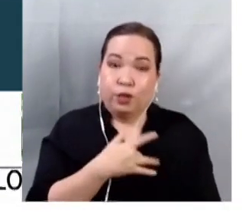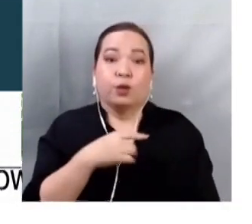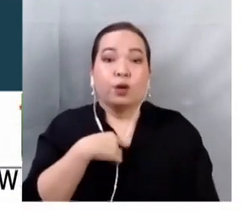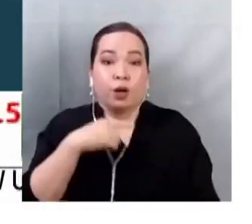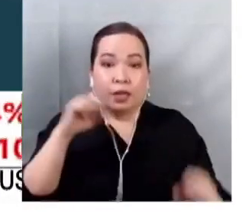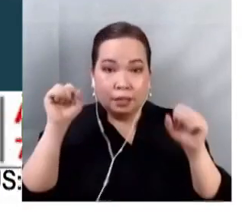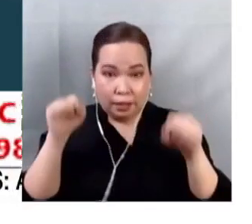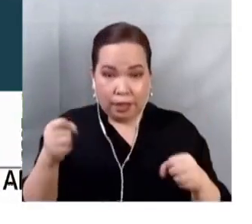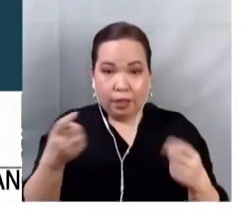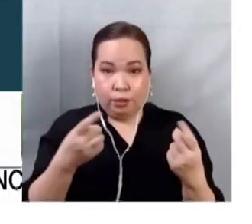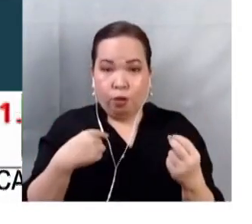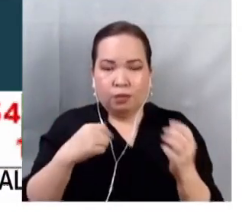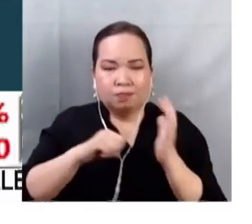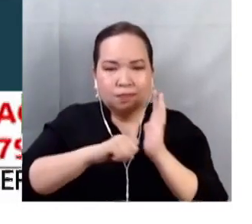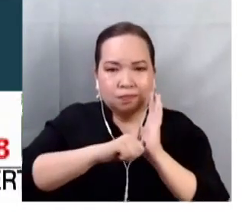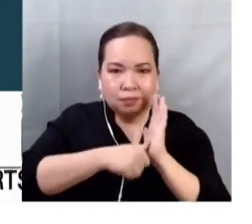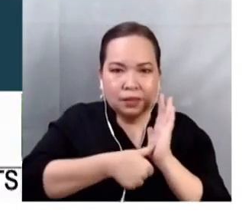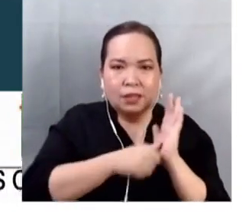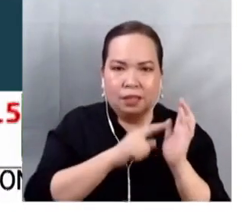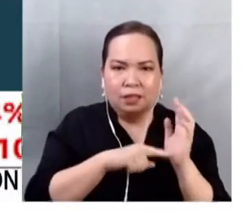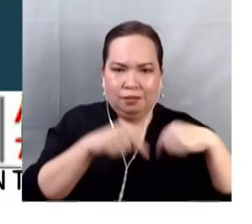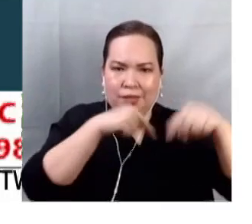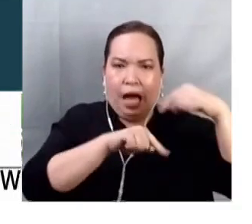I should start from recruitment.